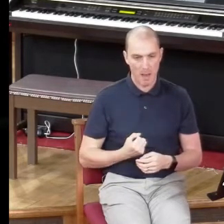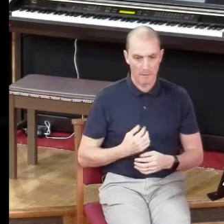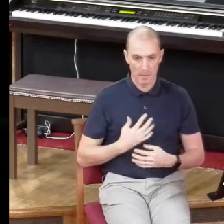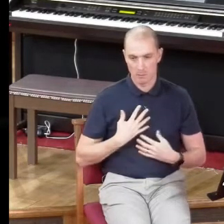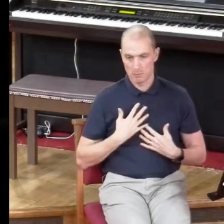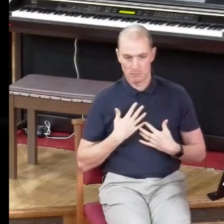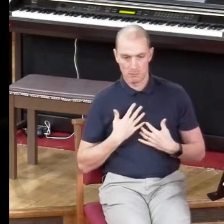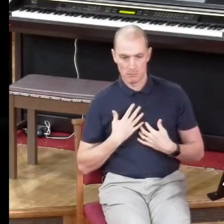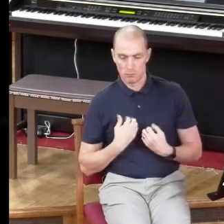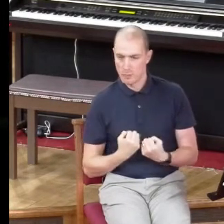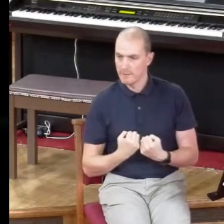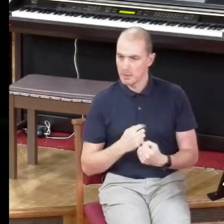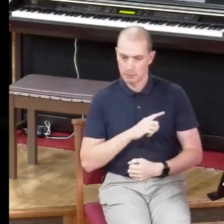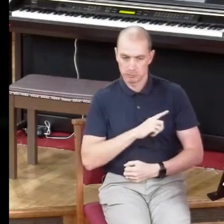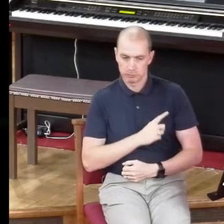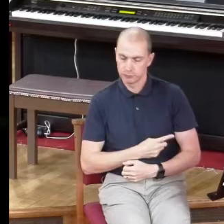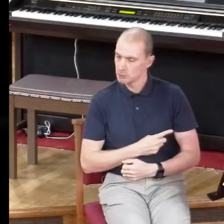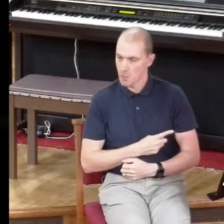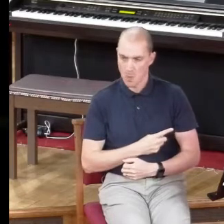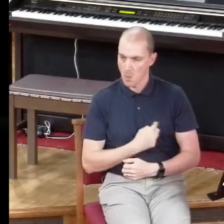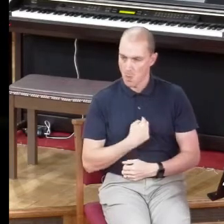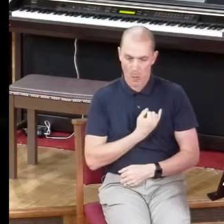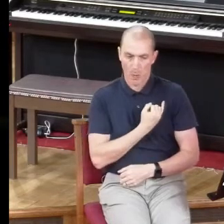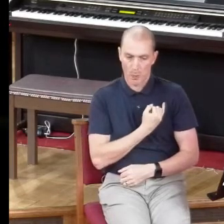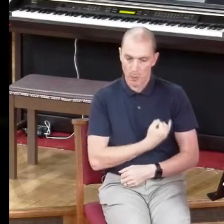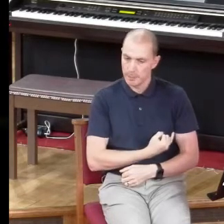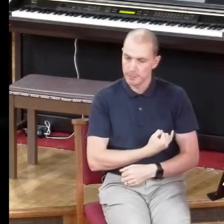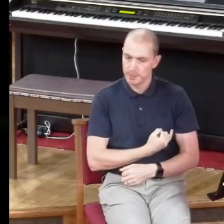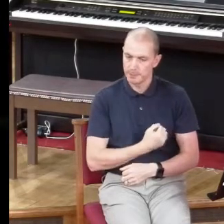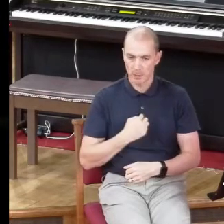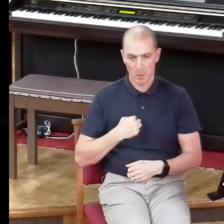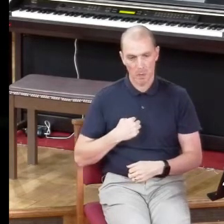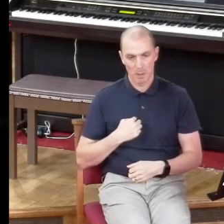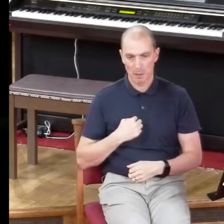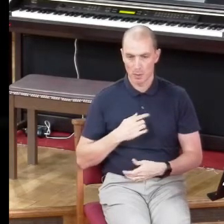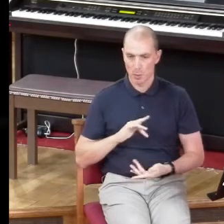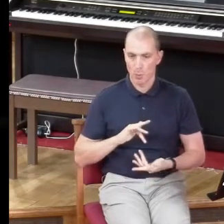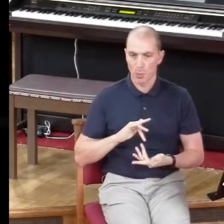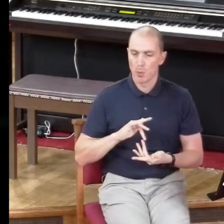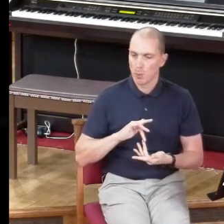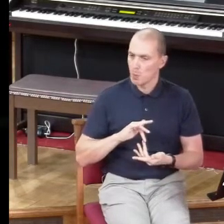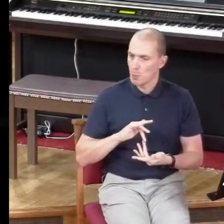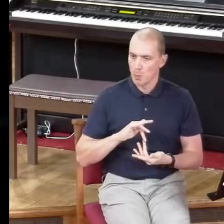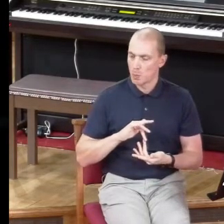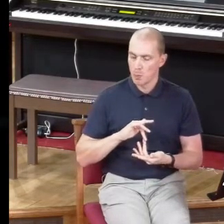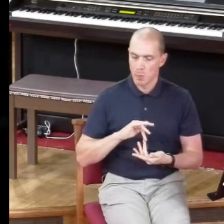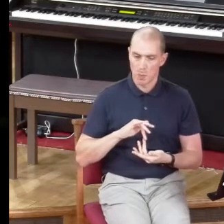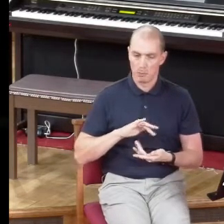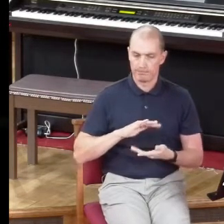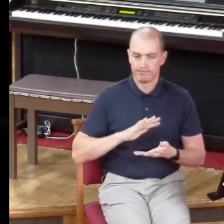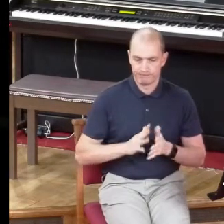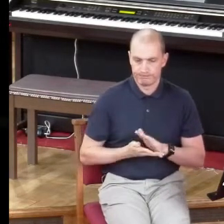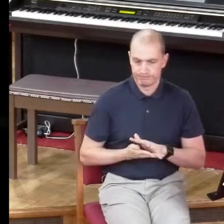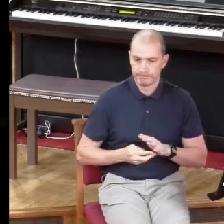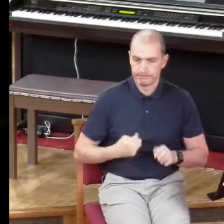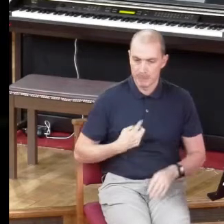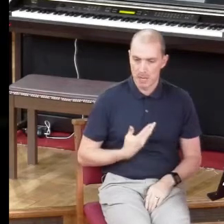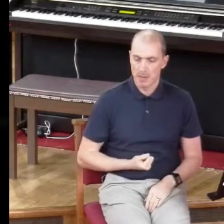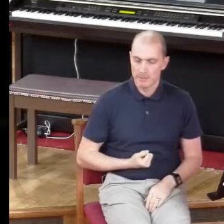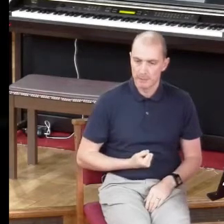for we are weak, not in any goodness of our own, because we are sinful people. But we come